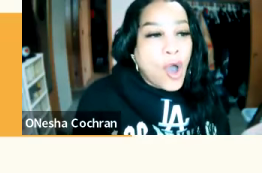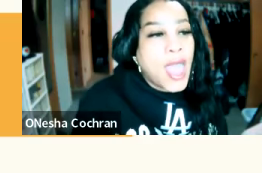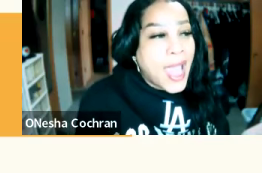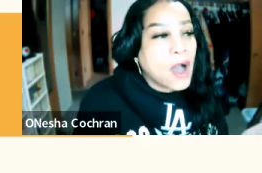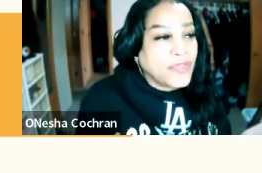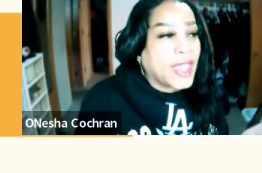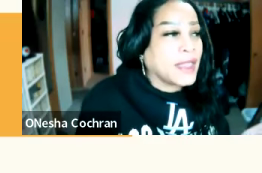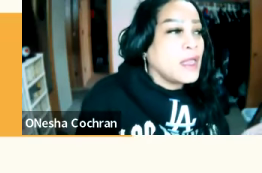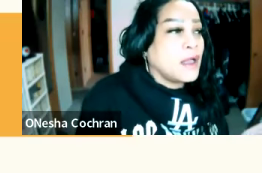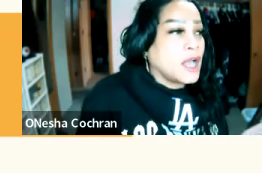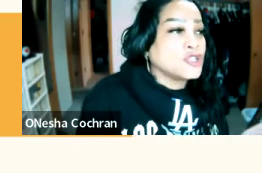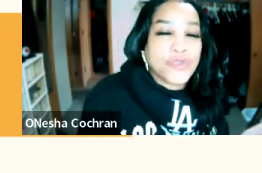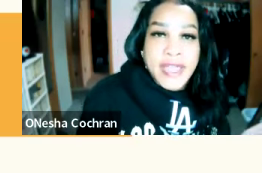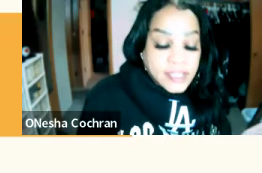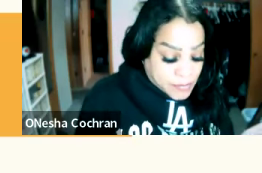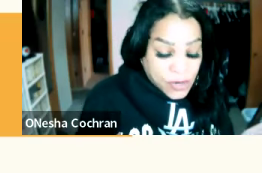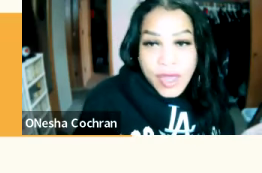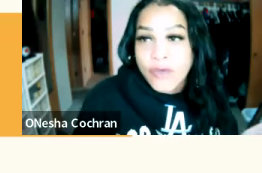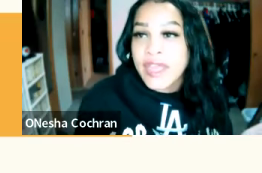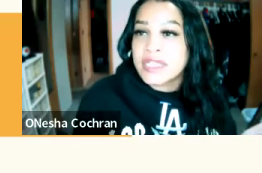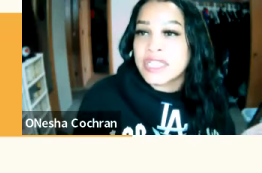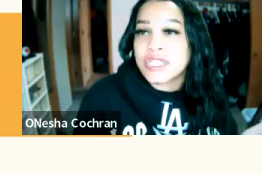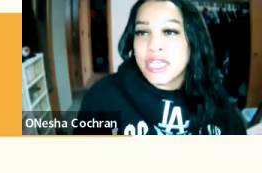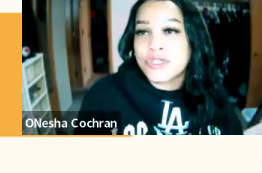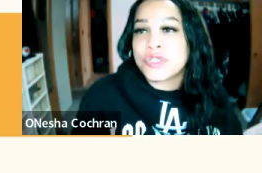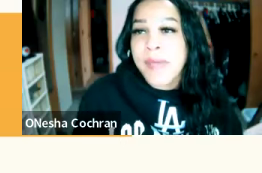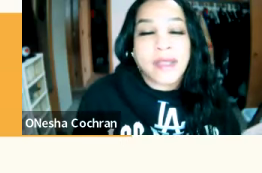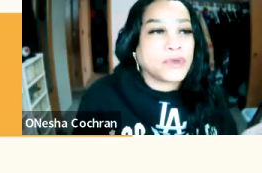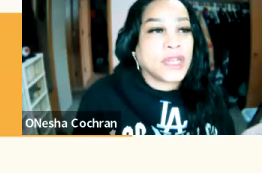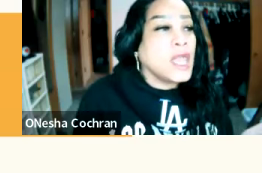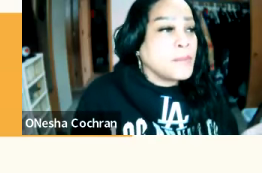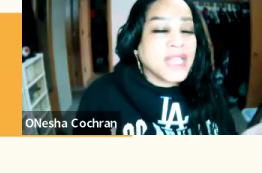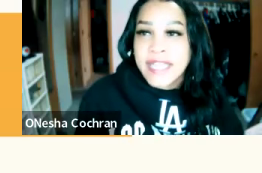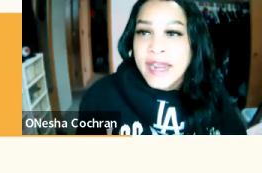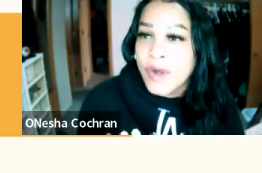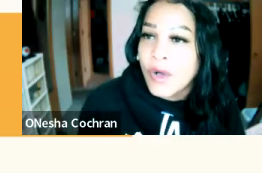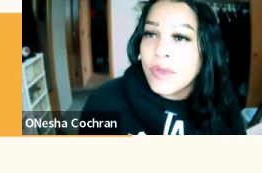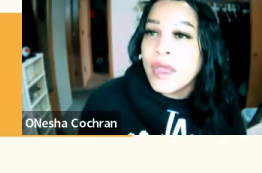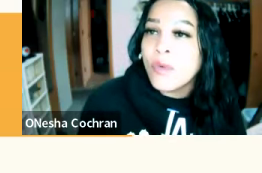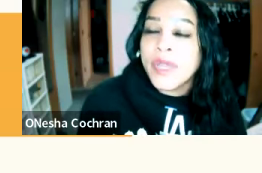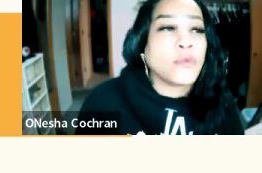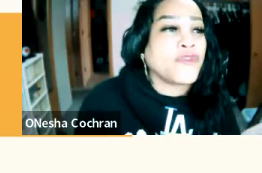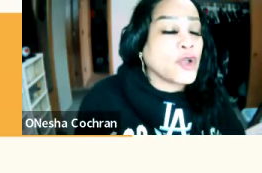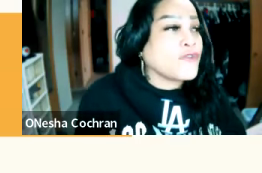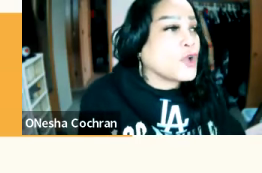input on how they address mental health and addiction issues in my community because they don't know. We for